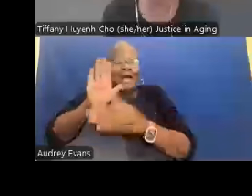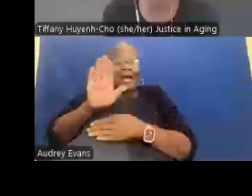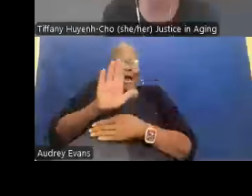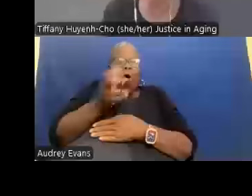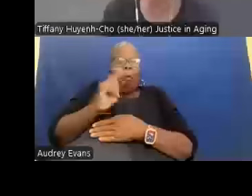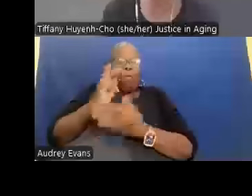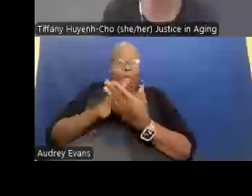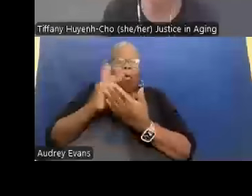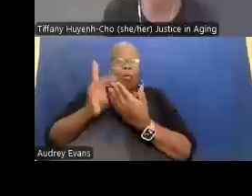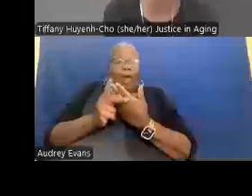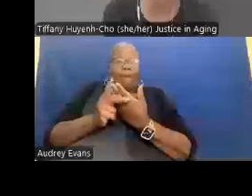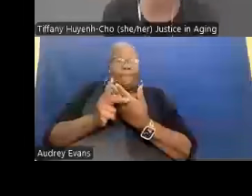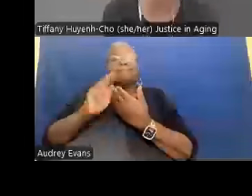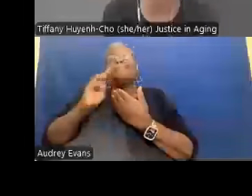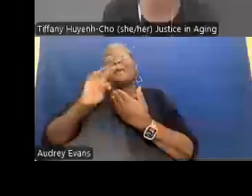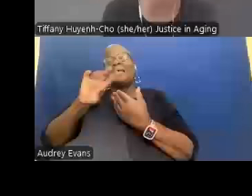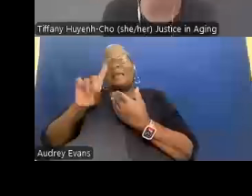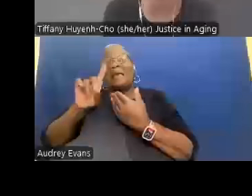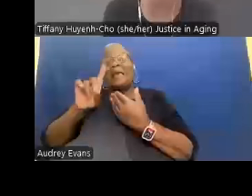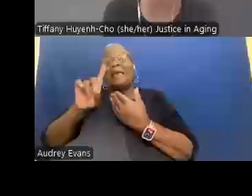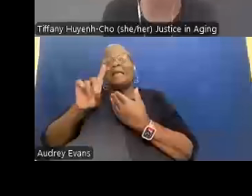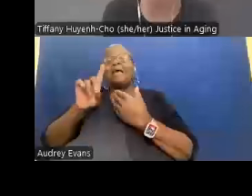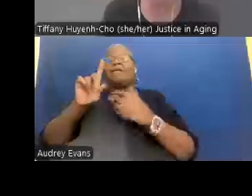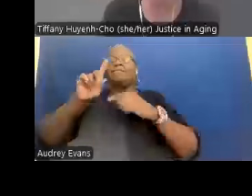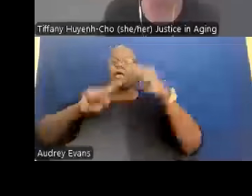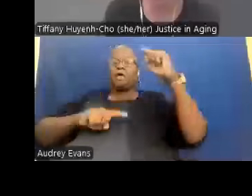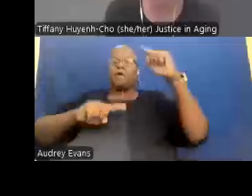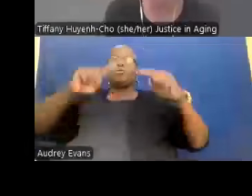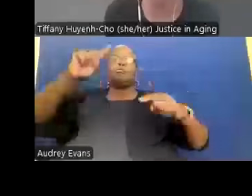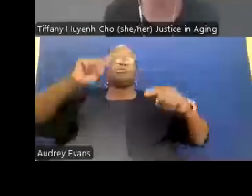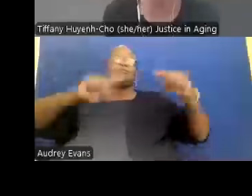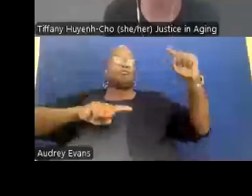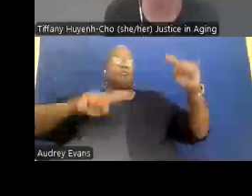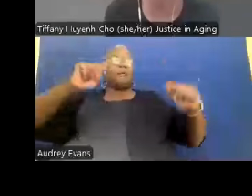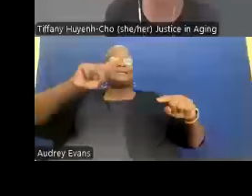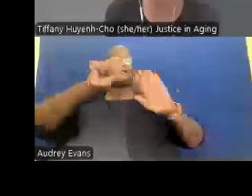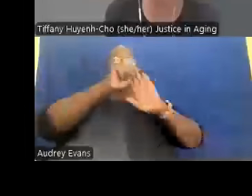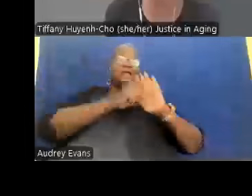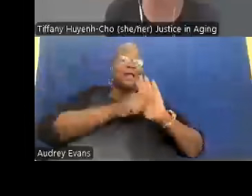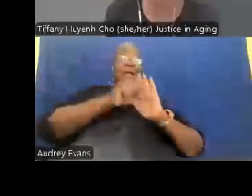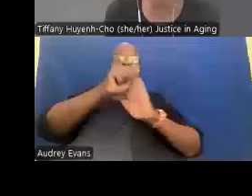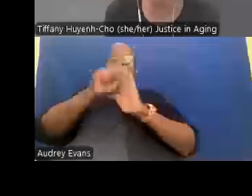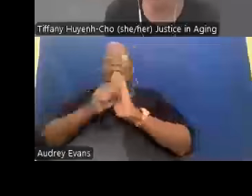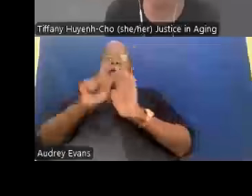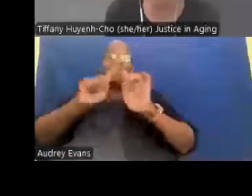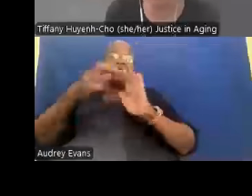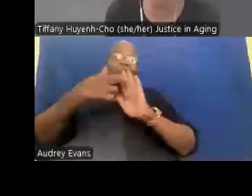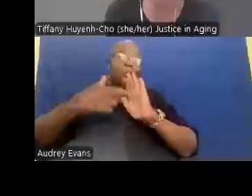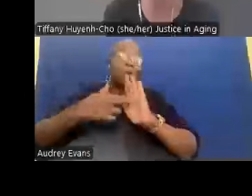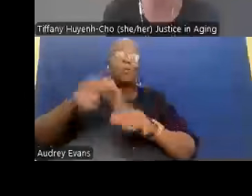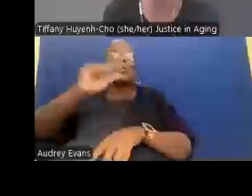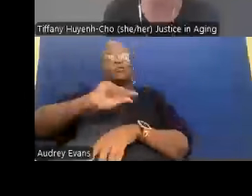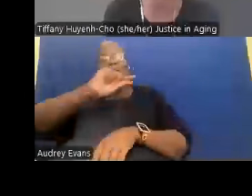Medicaid program, Medicaid does vary significantly state by state. So every state has different rules to